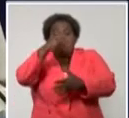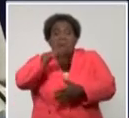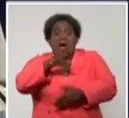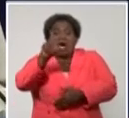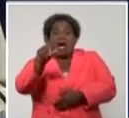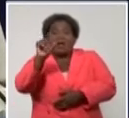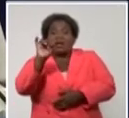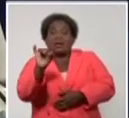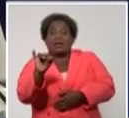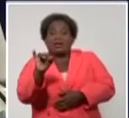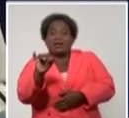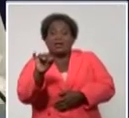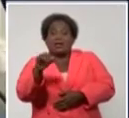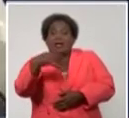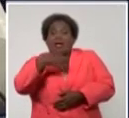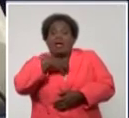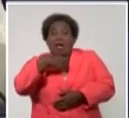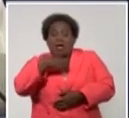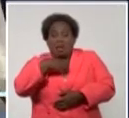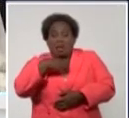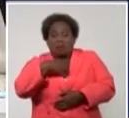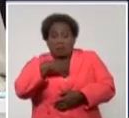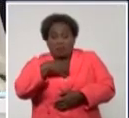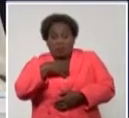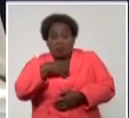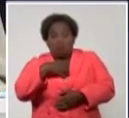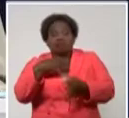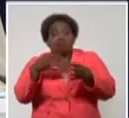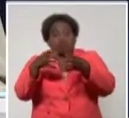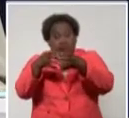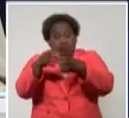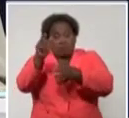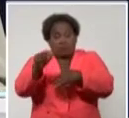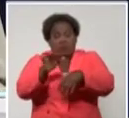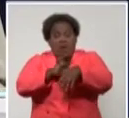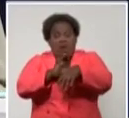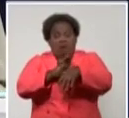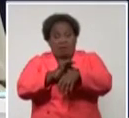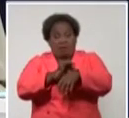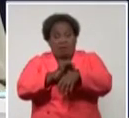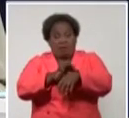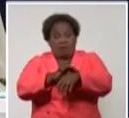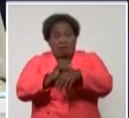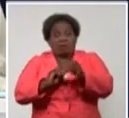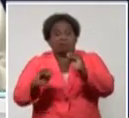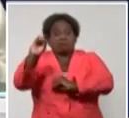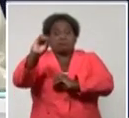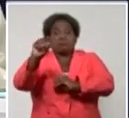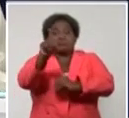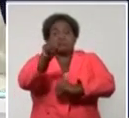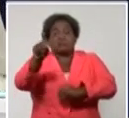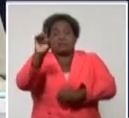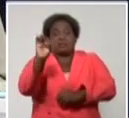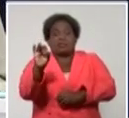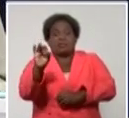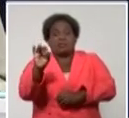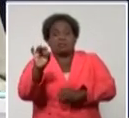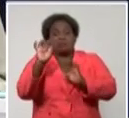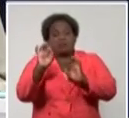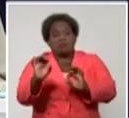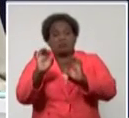for a few minutes. The global situation is out of control, according to international organizations like the World and Pan American